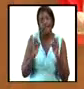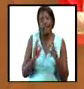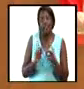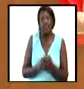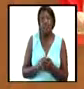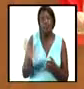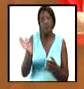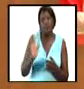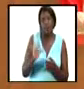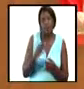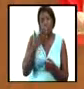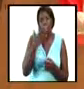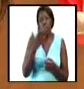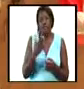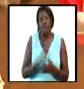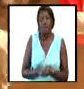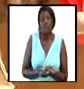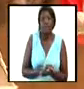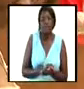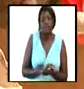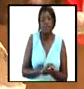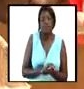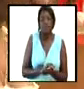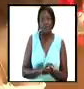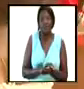Okay, bye. Mwah.